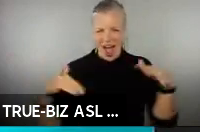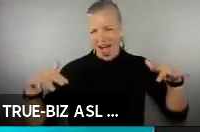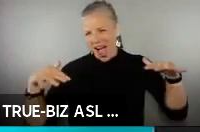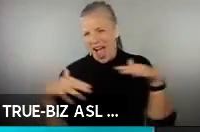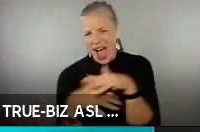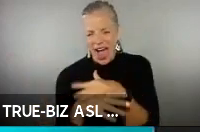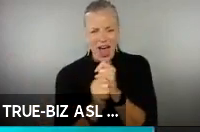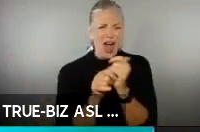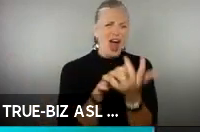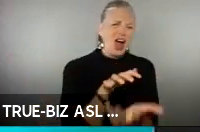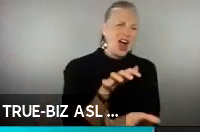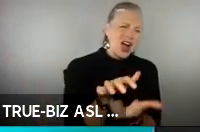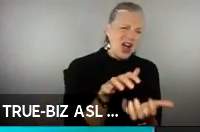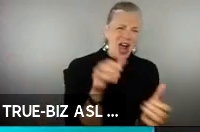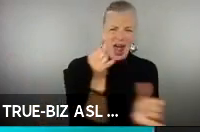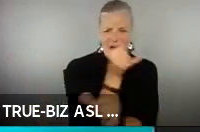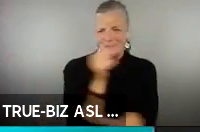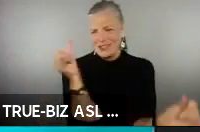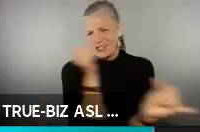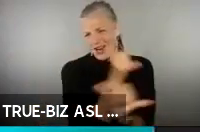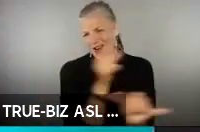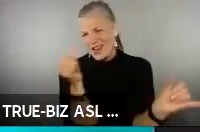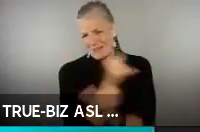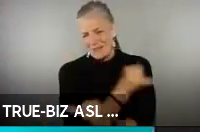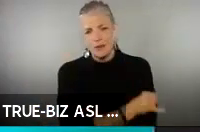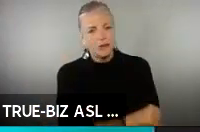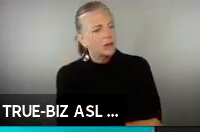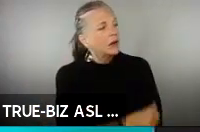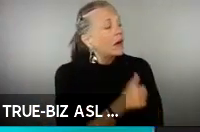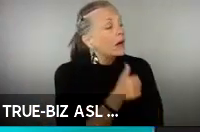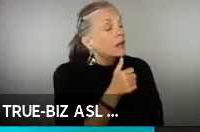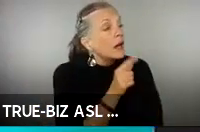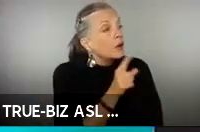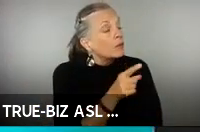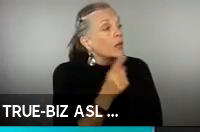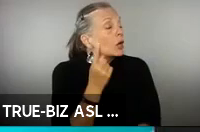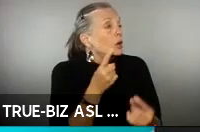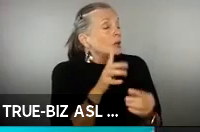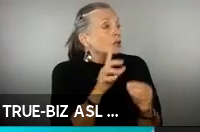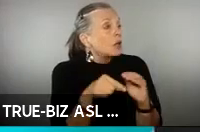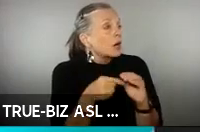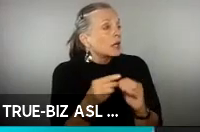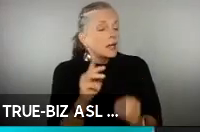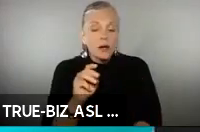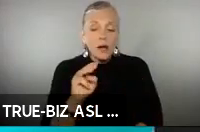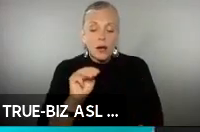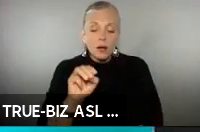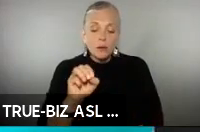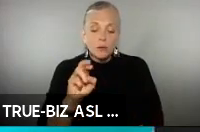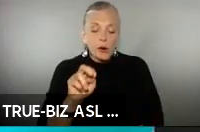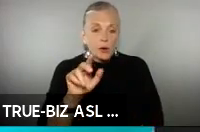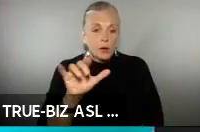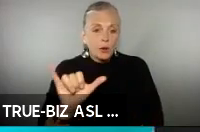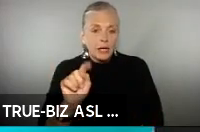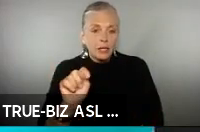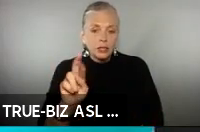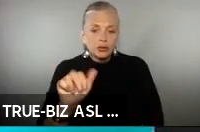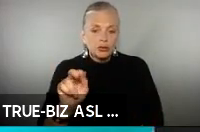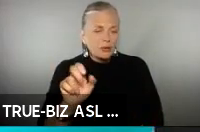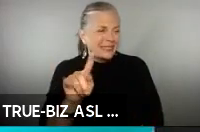Absurd. Absurd. Not really, considering we're talking about Mercury transiting. How's it doing that